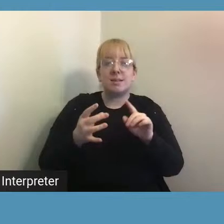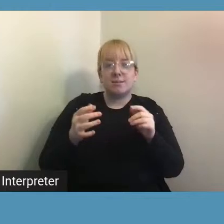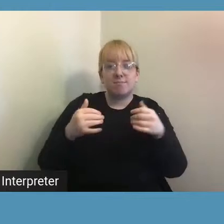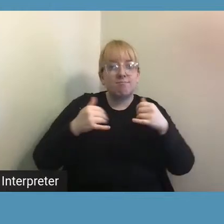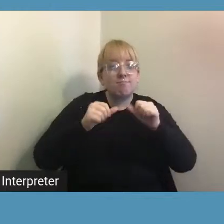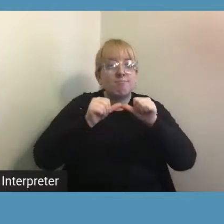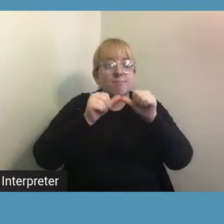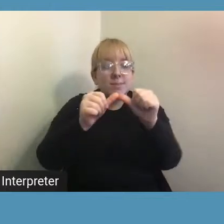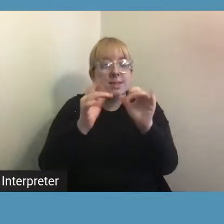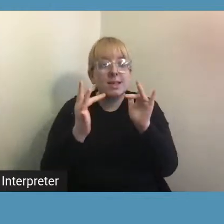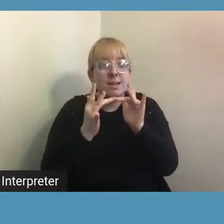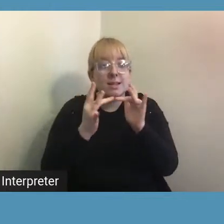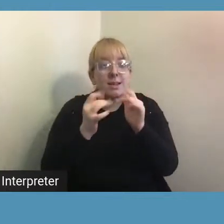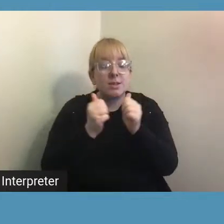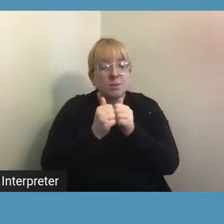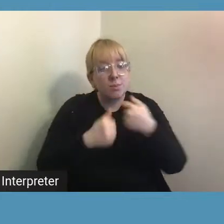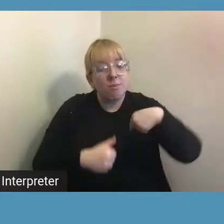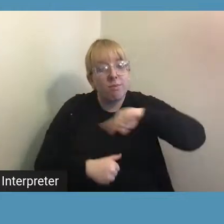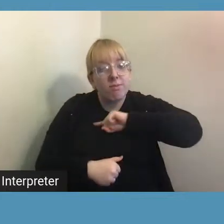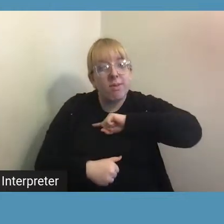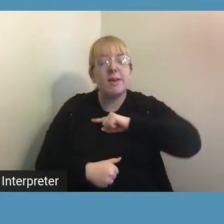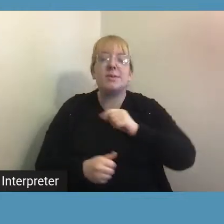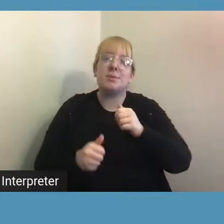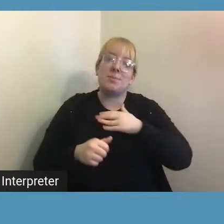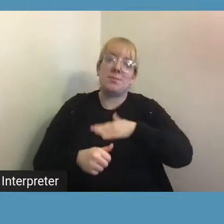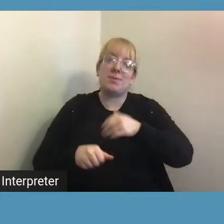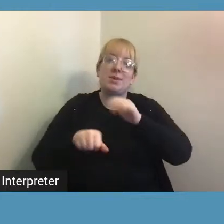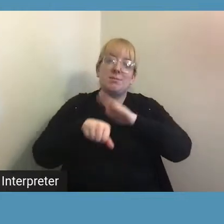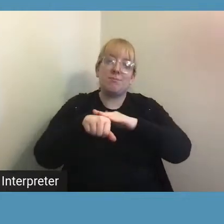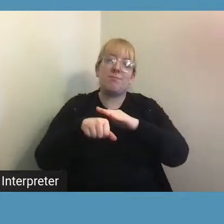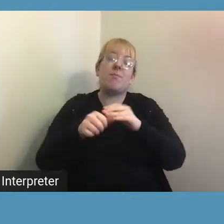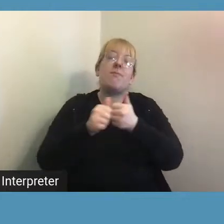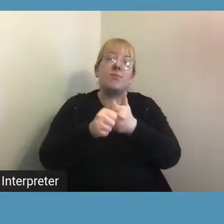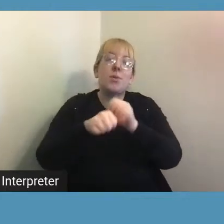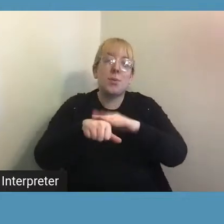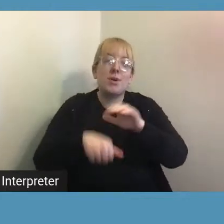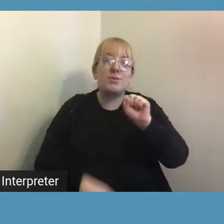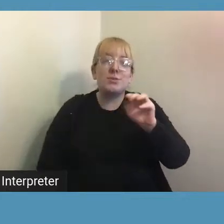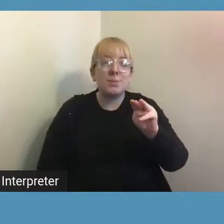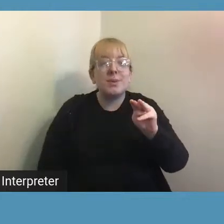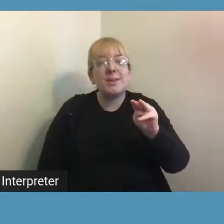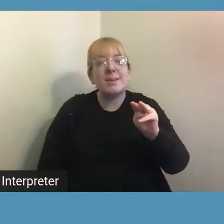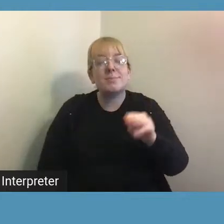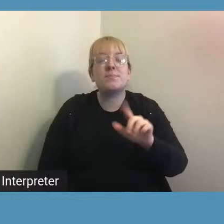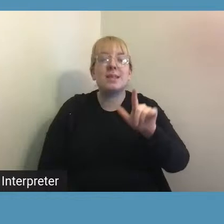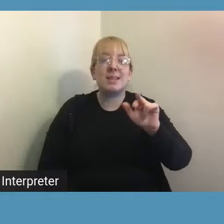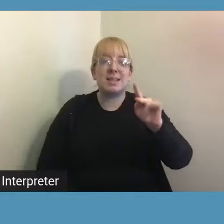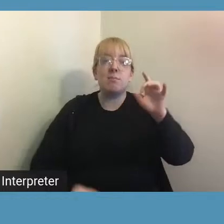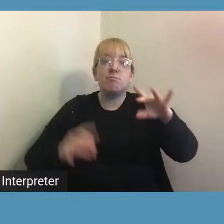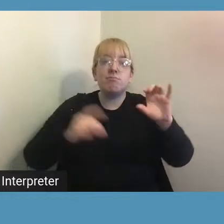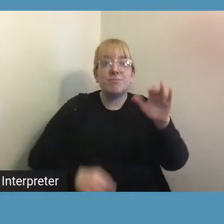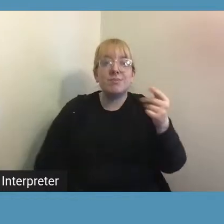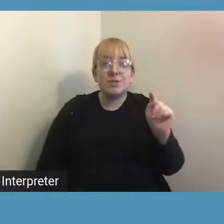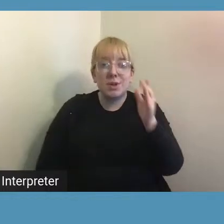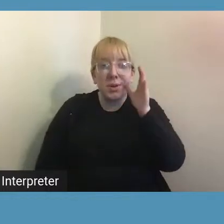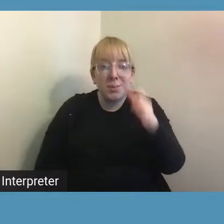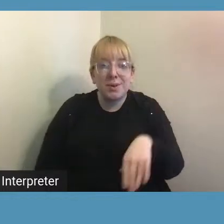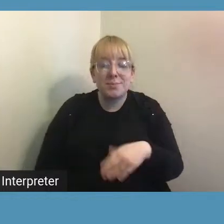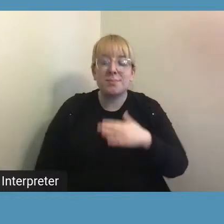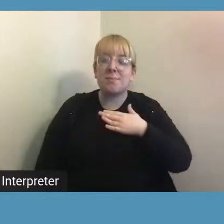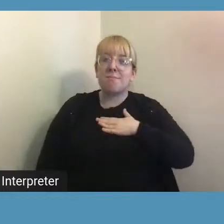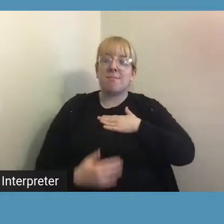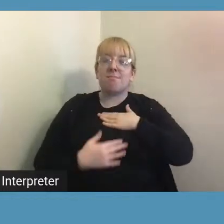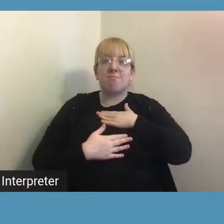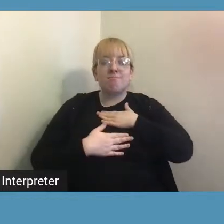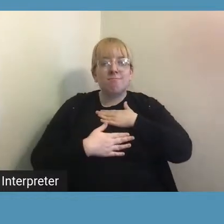follow us on social media. Links to all of our channels will be posted in the chat. Now it is my pleasure to introduce today's